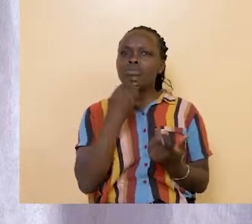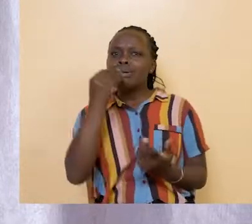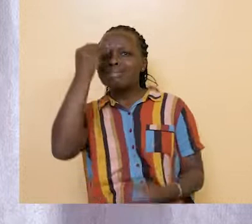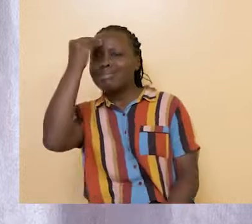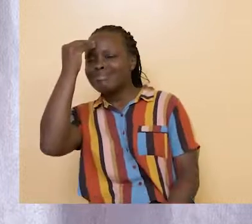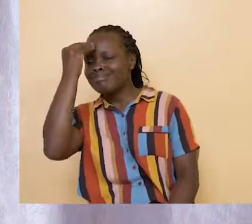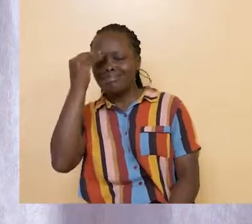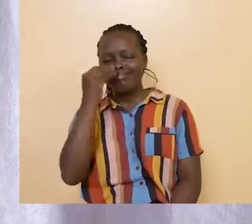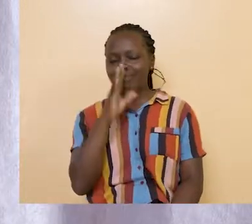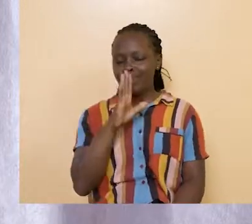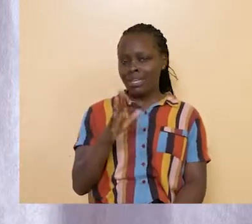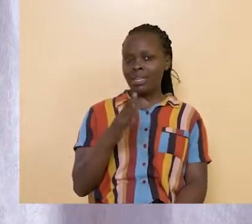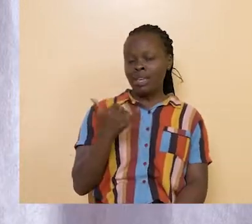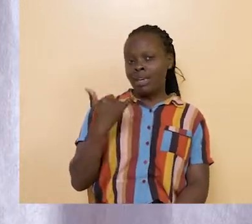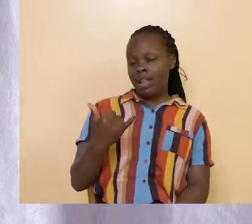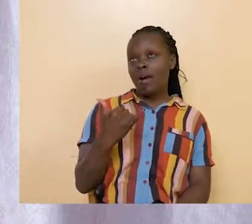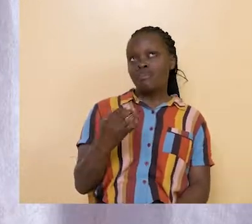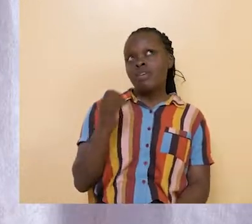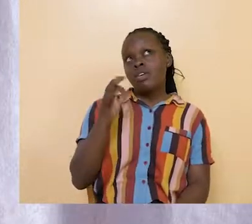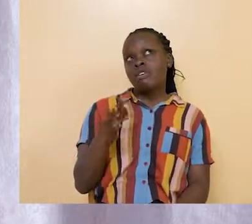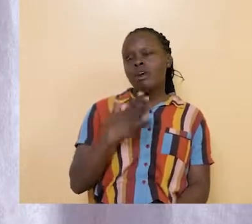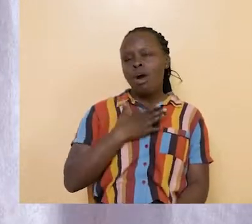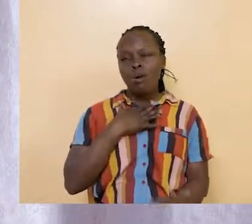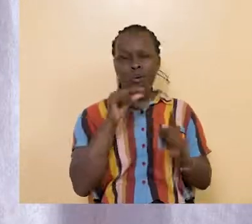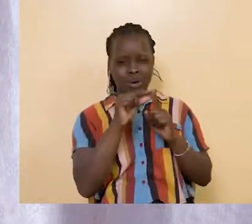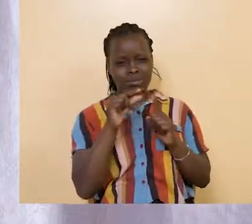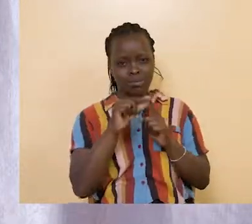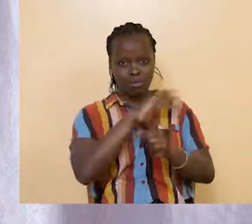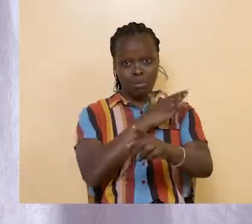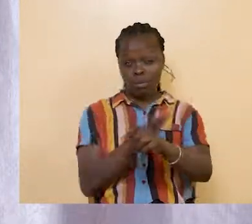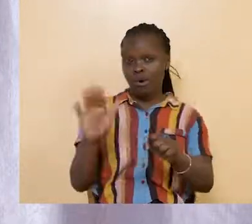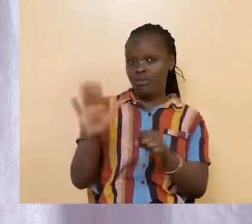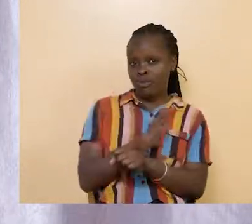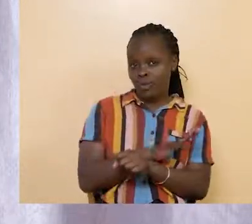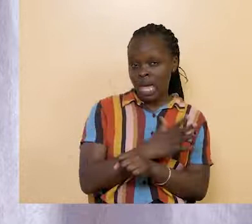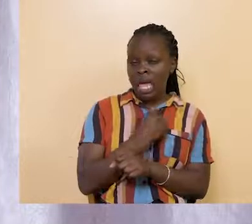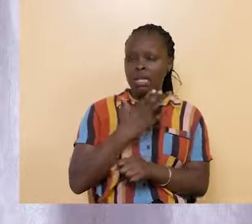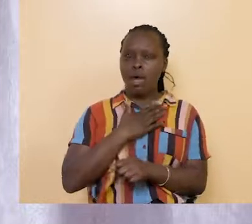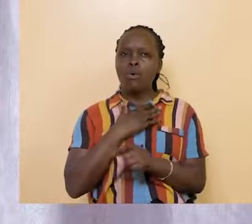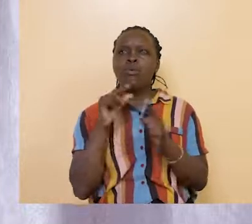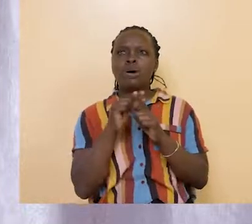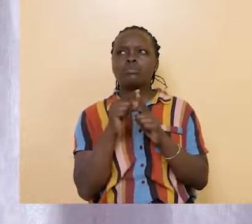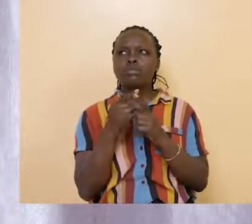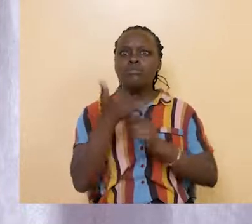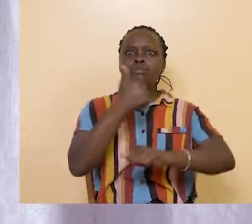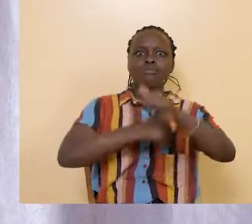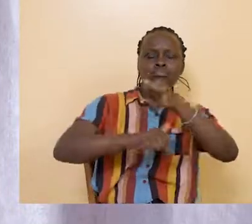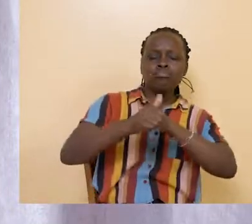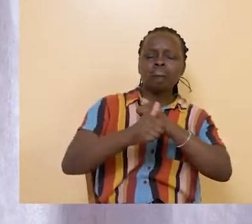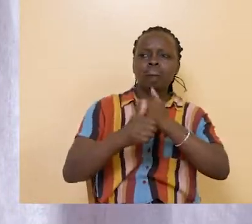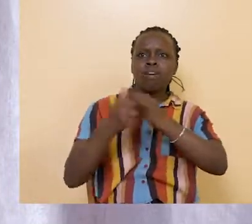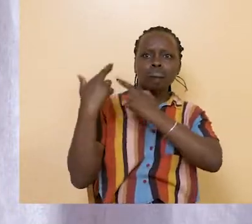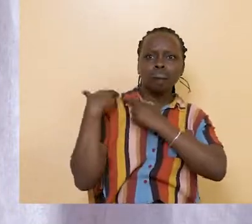be." Now, if our words are powerful and our words are the function of our